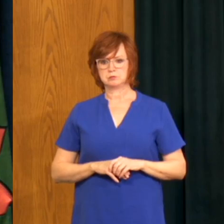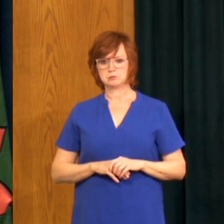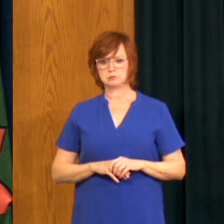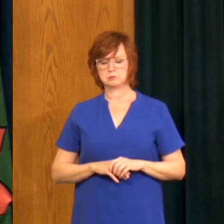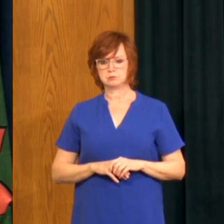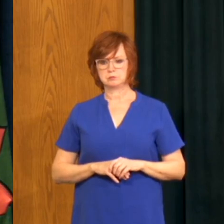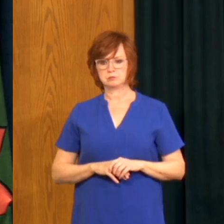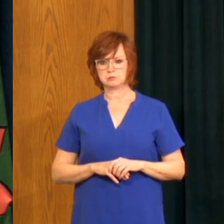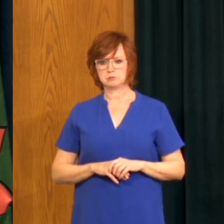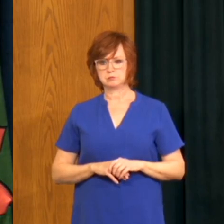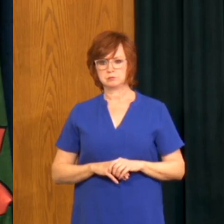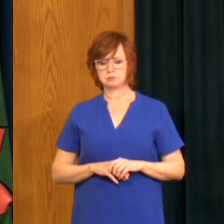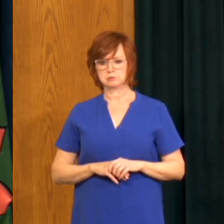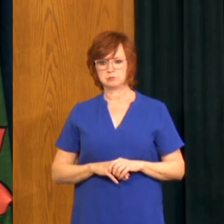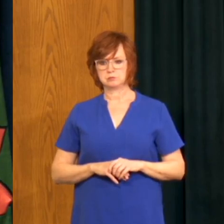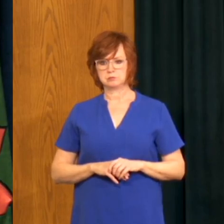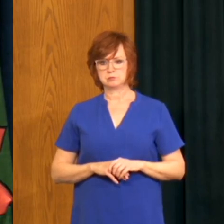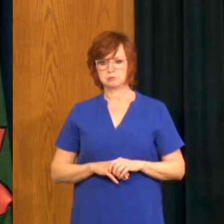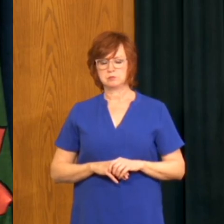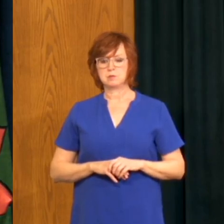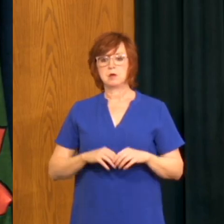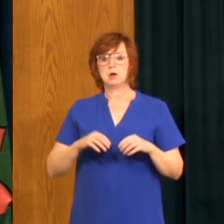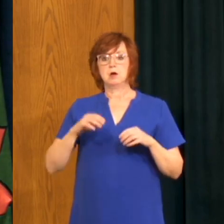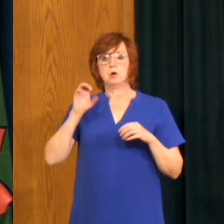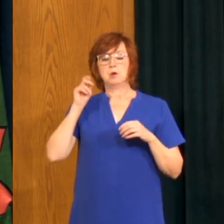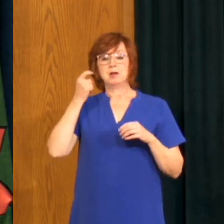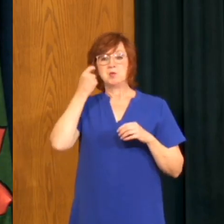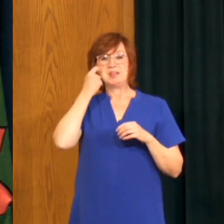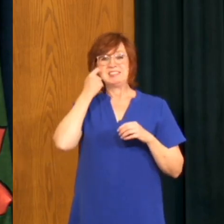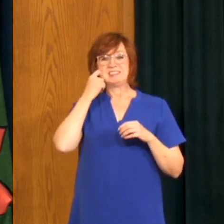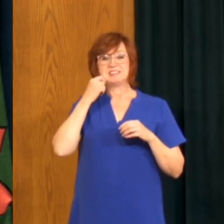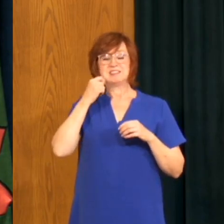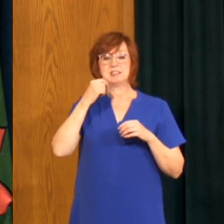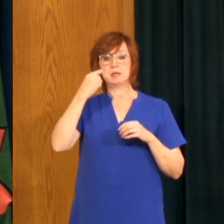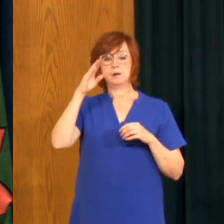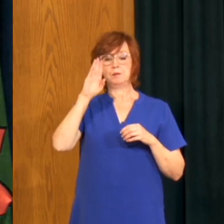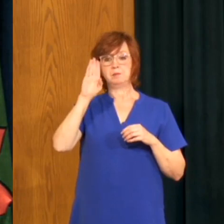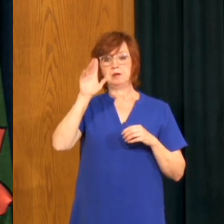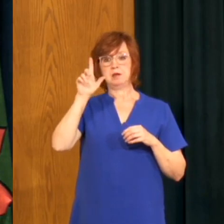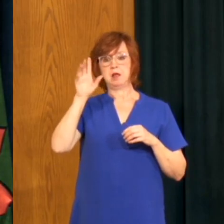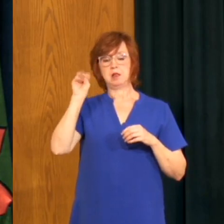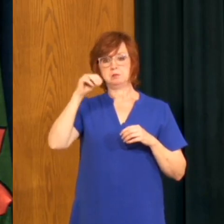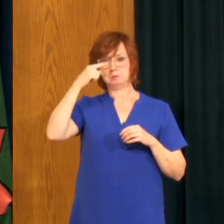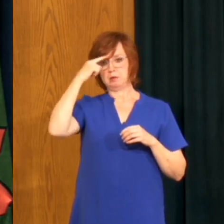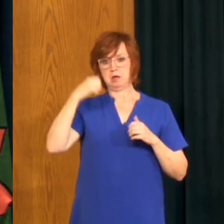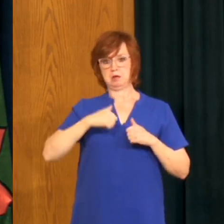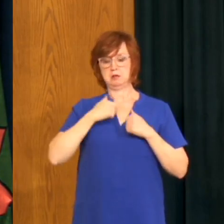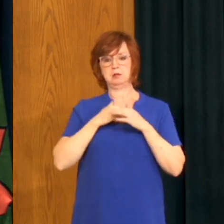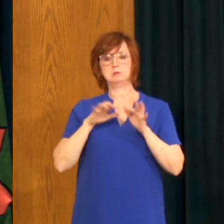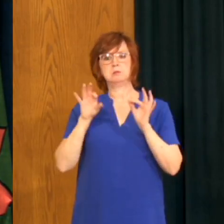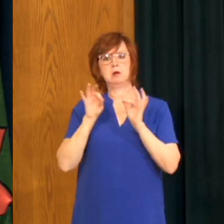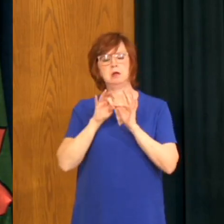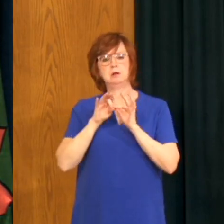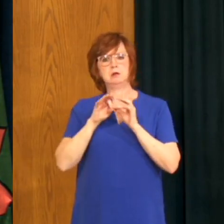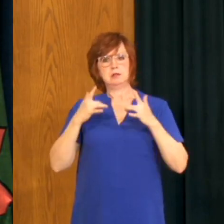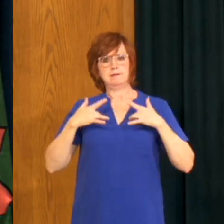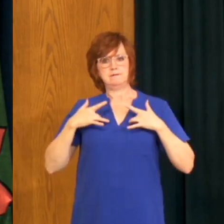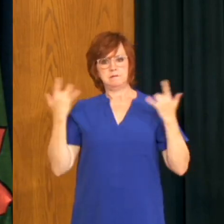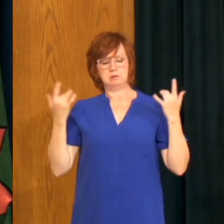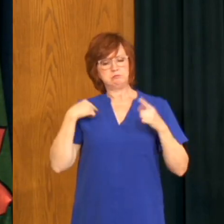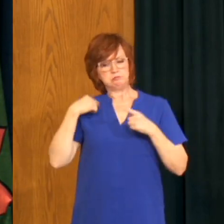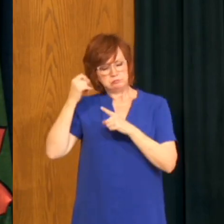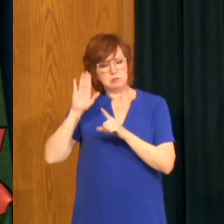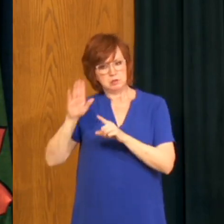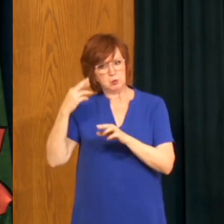the hundreds of people who gathered not only in Regina and Saskatoon in these protests, and I can understand they're for a specific reason,